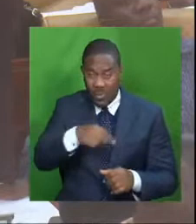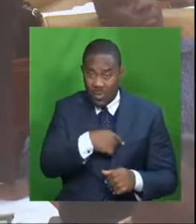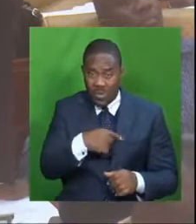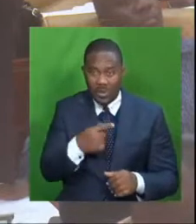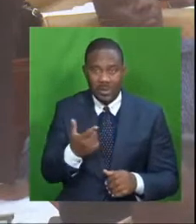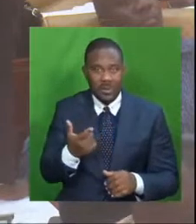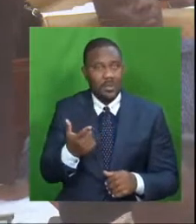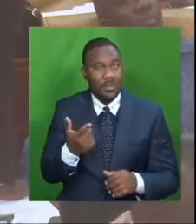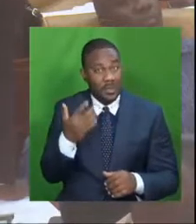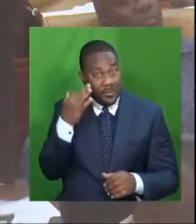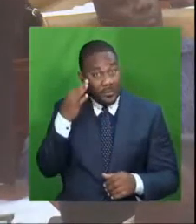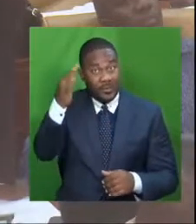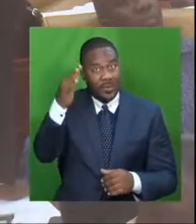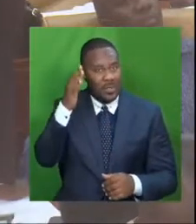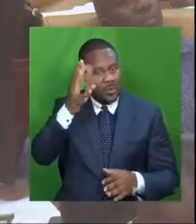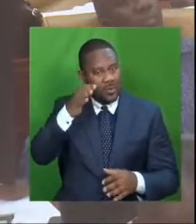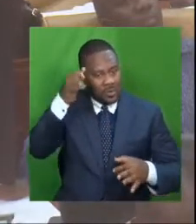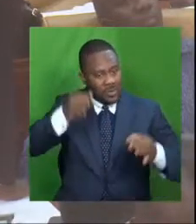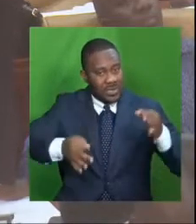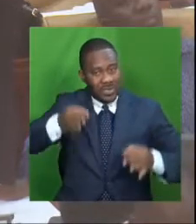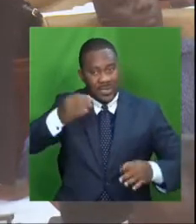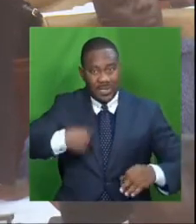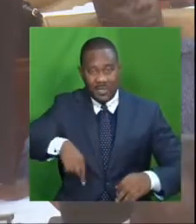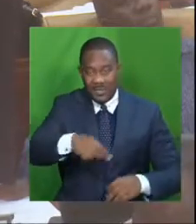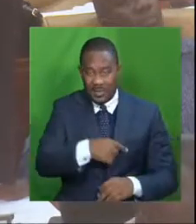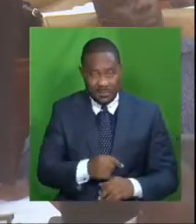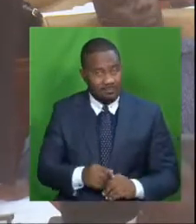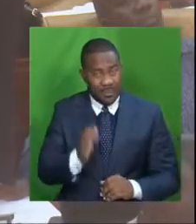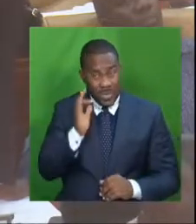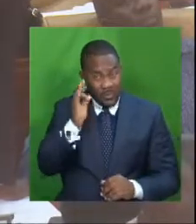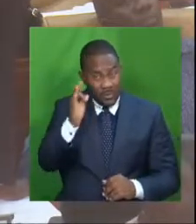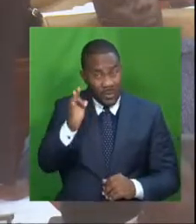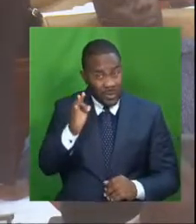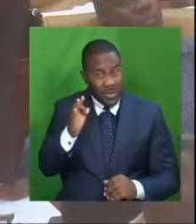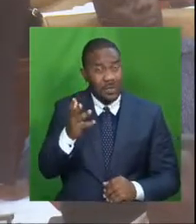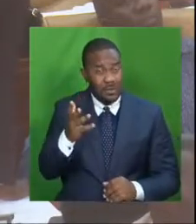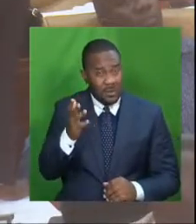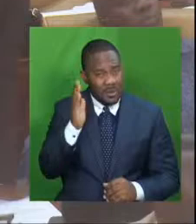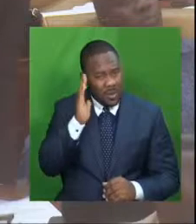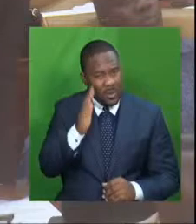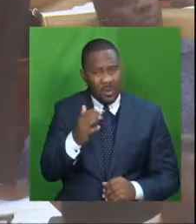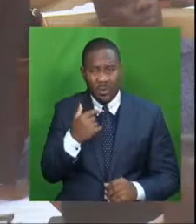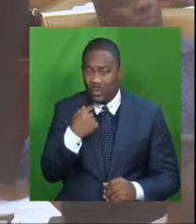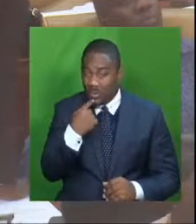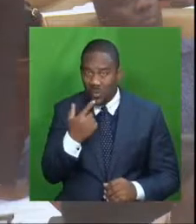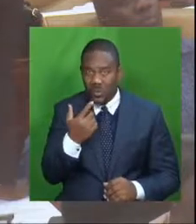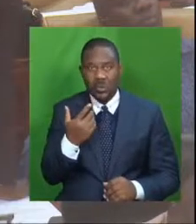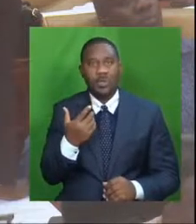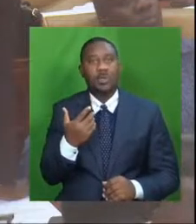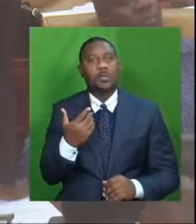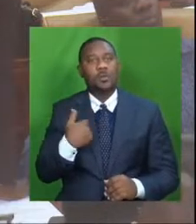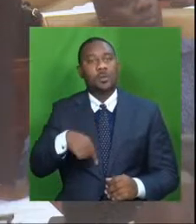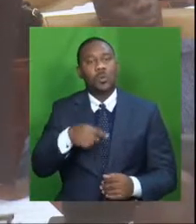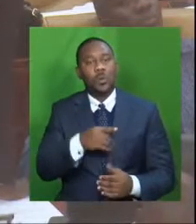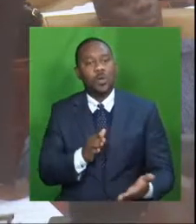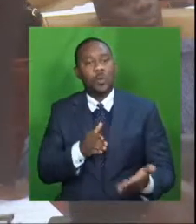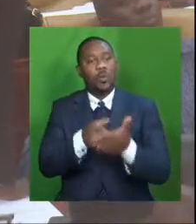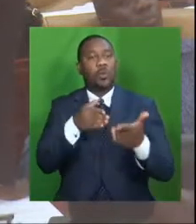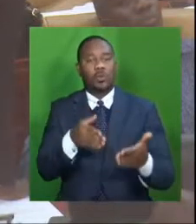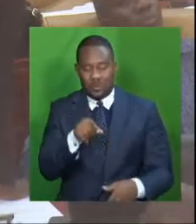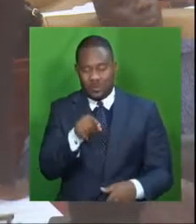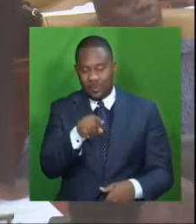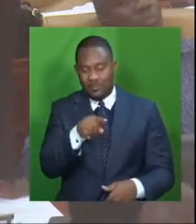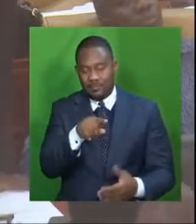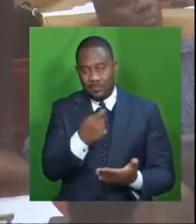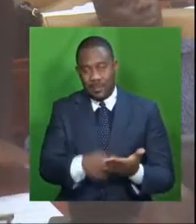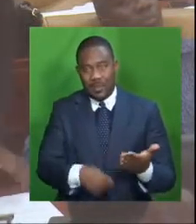that posterity will judge us. Posterity will prove to us that we oppose this tax for a simple reason that we did it